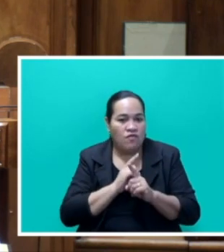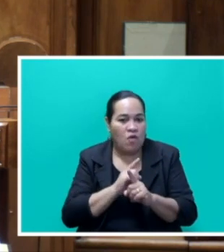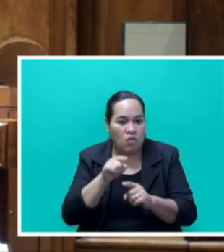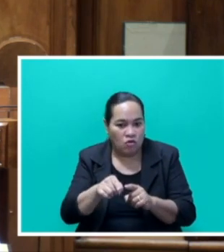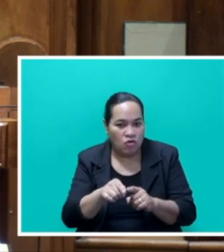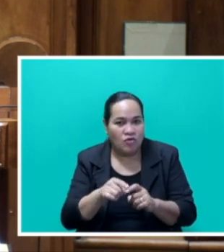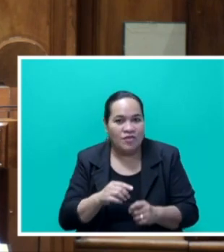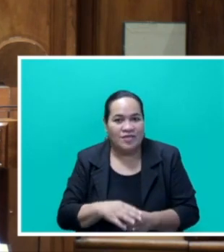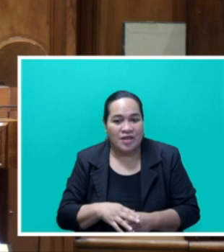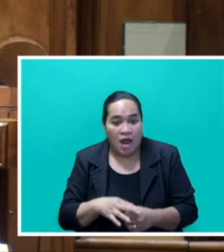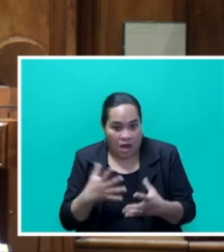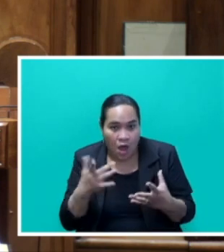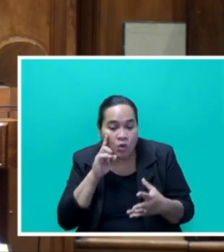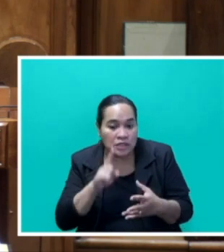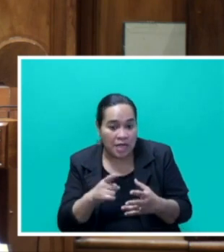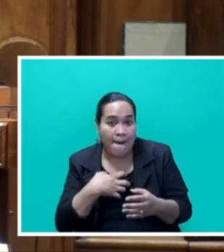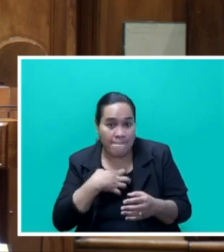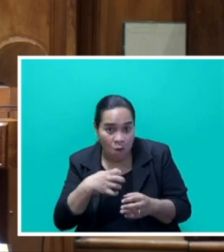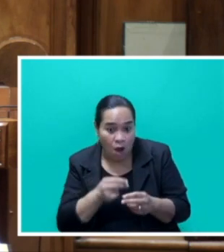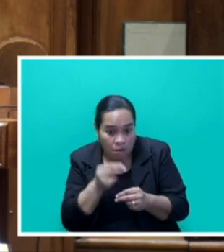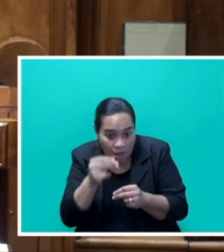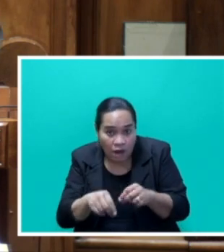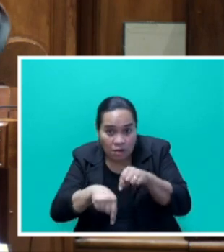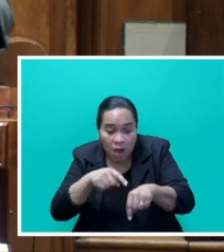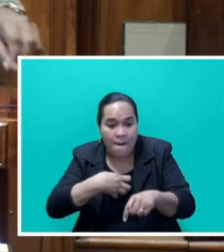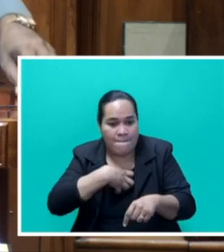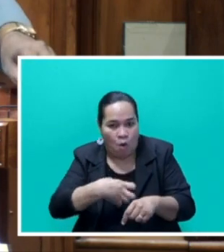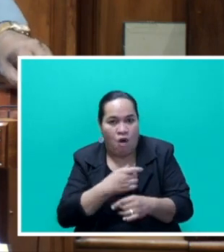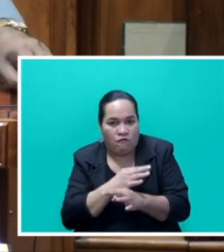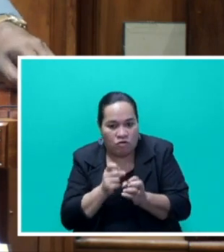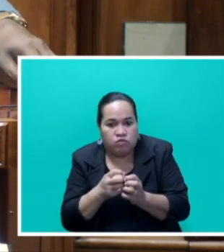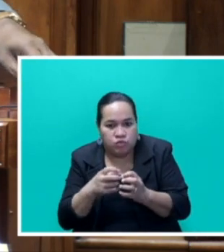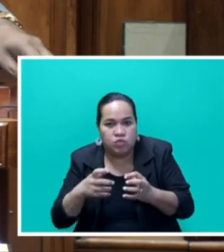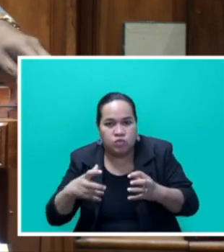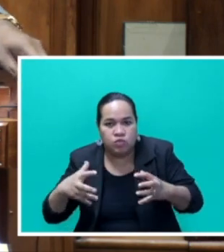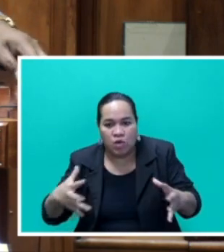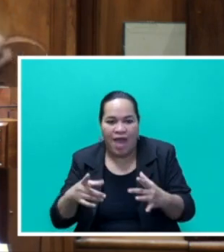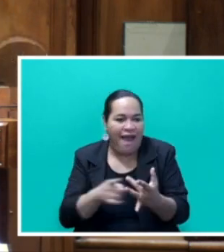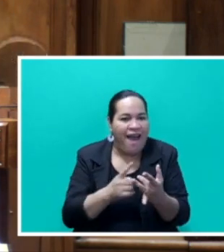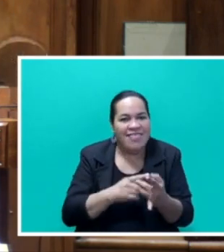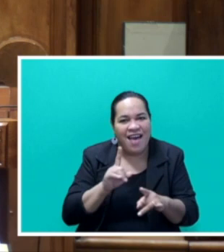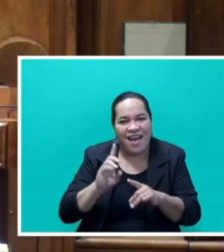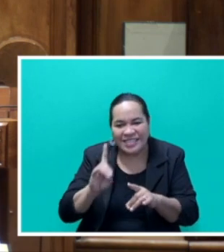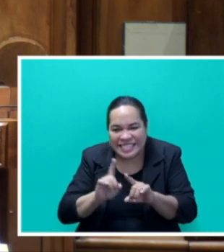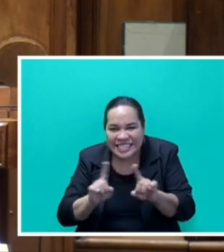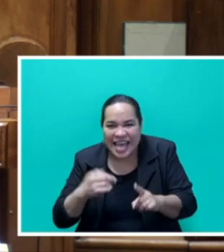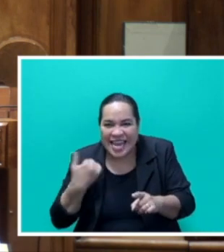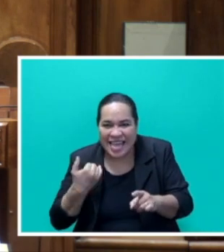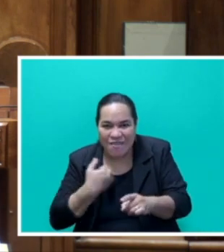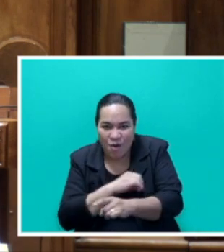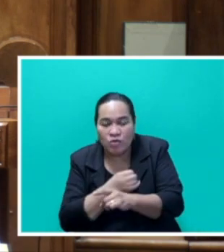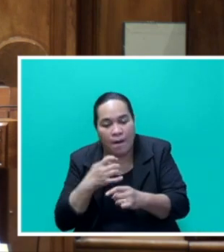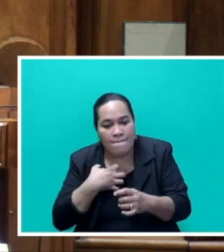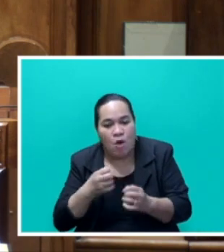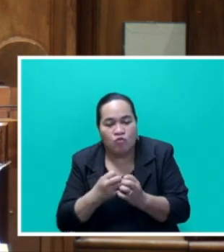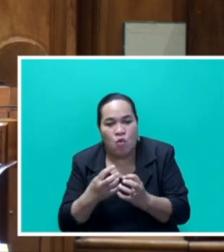increase in the availability of fish and other marine life in the mangrove forests and the adjacent coral reefs. Currently, Mr.